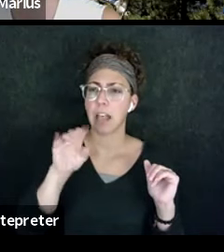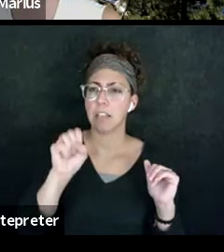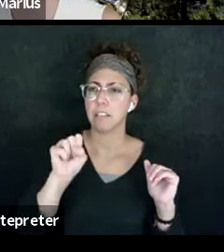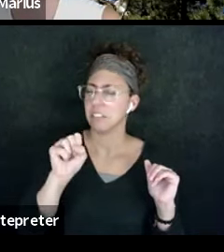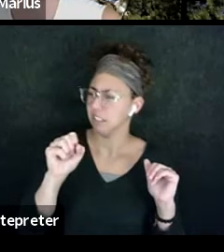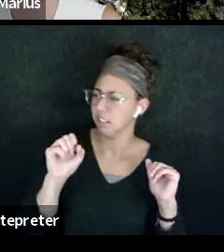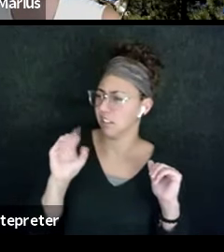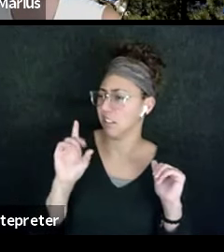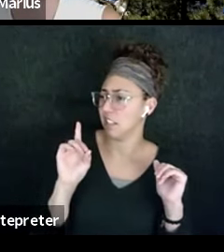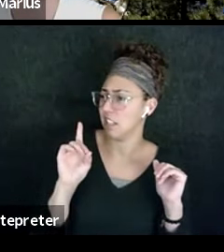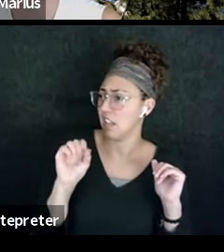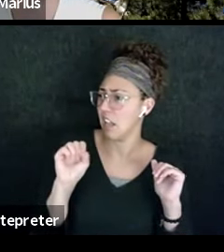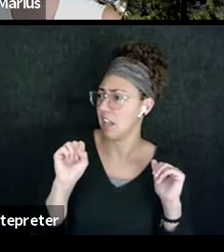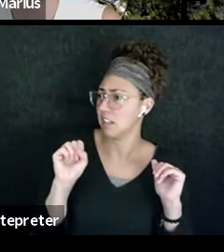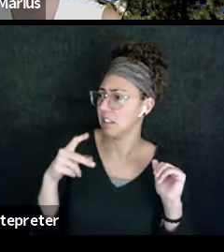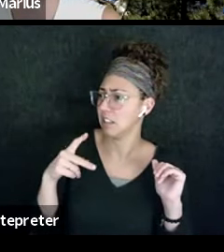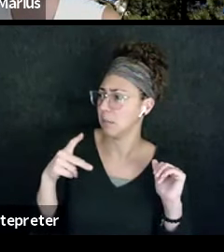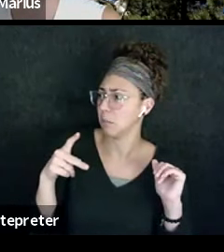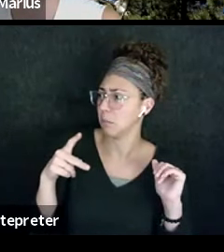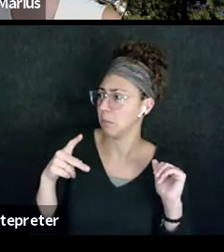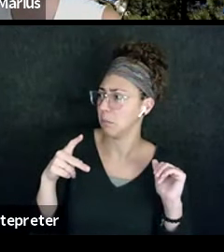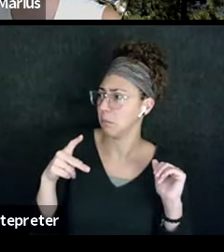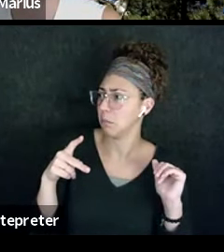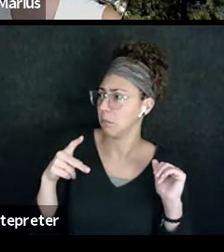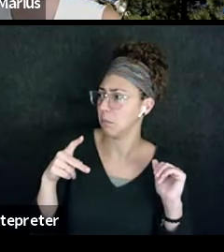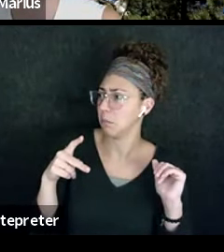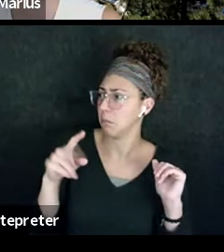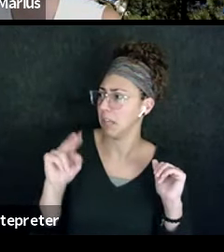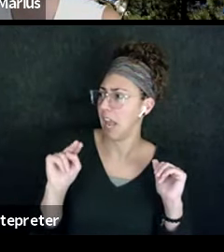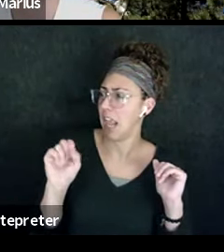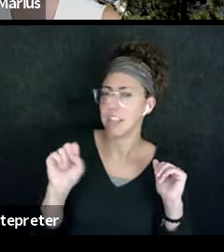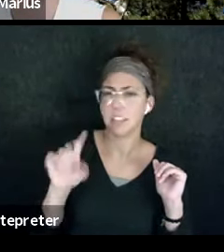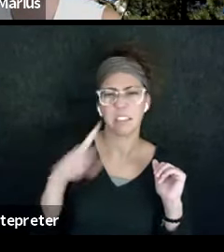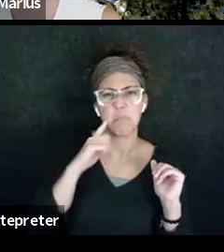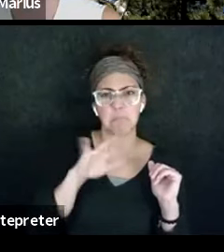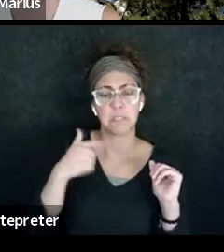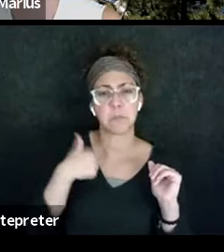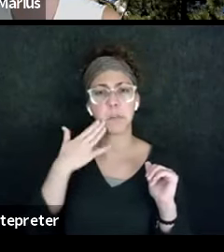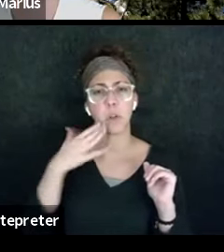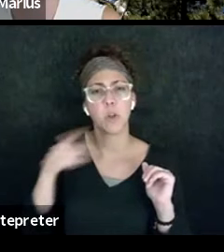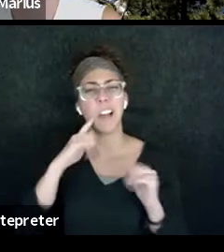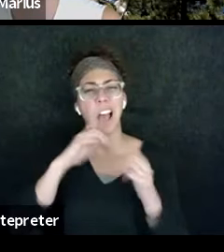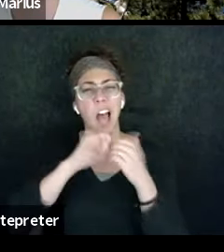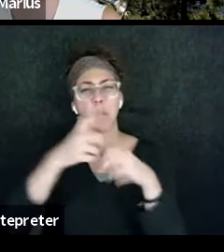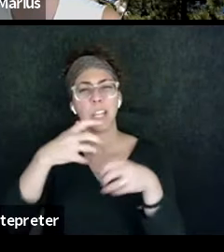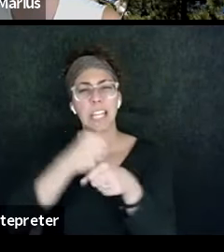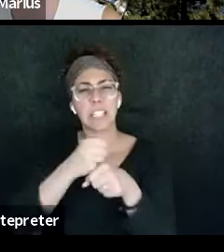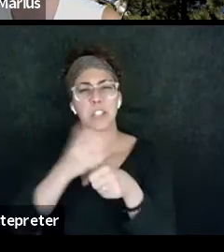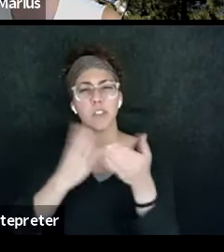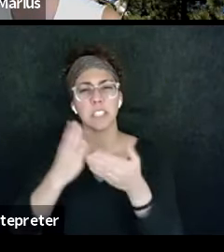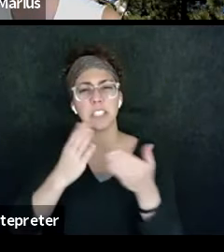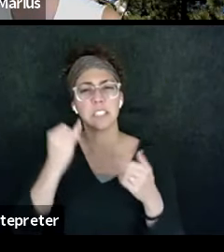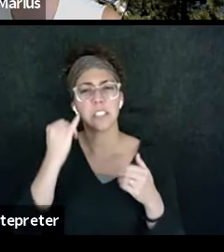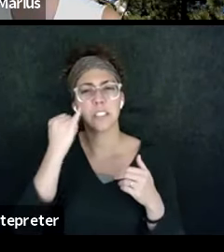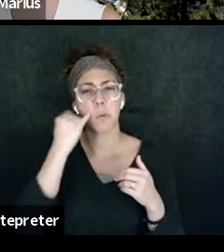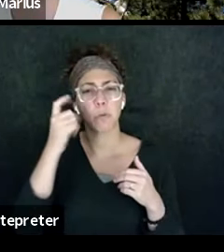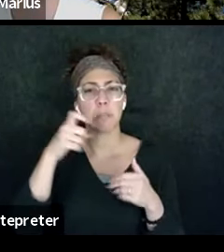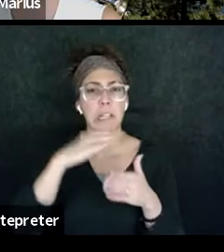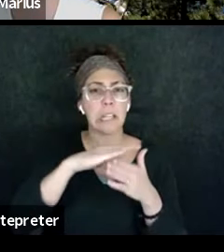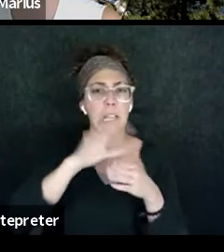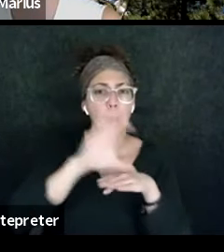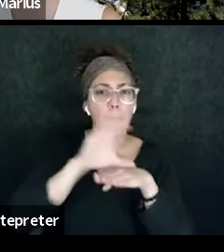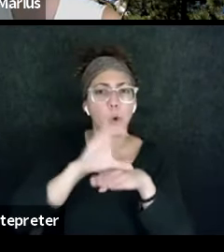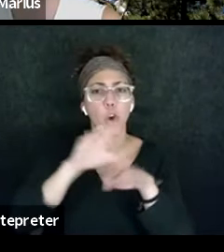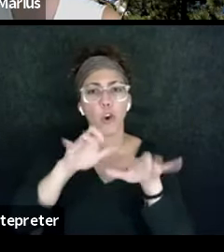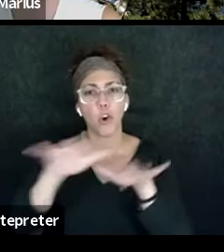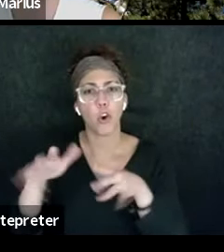need like a book put onto our computers? How do we get that service? Dr.